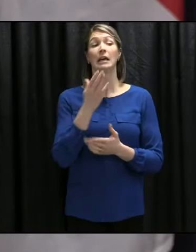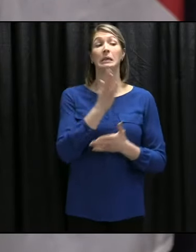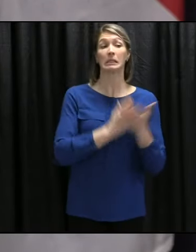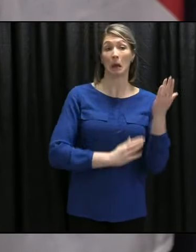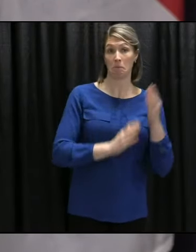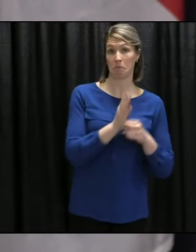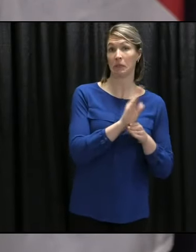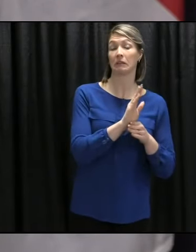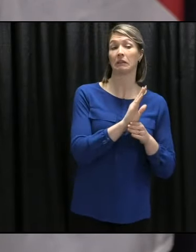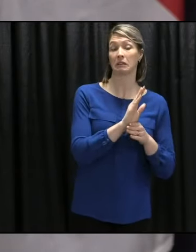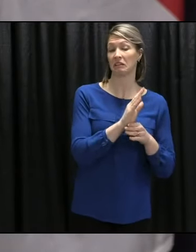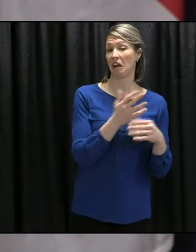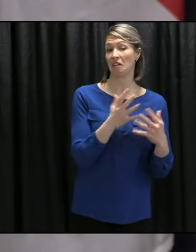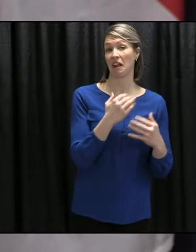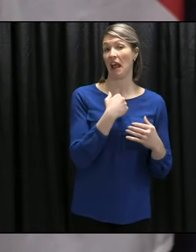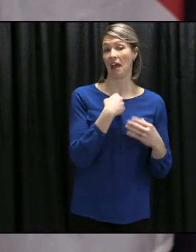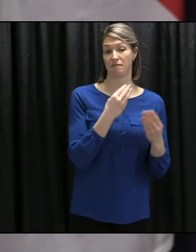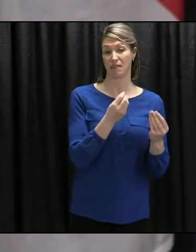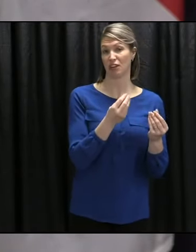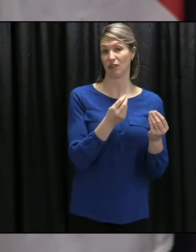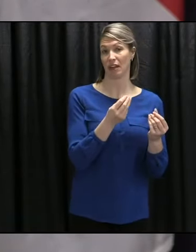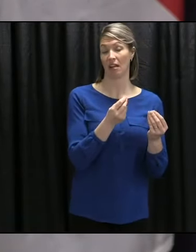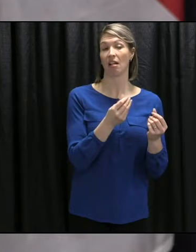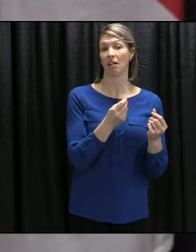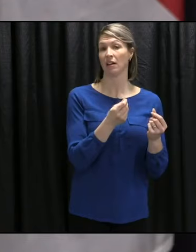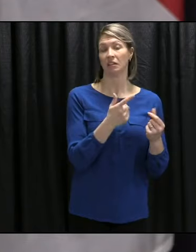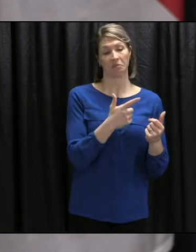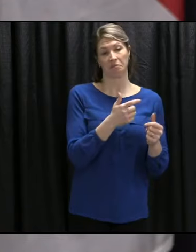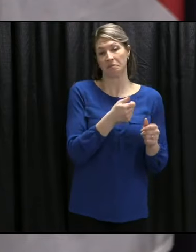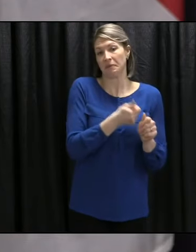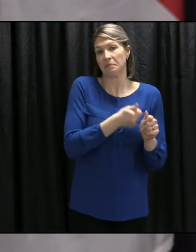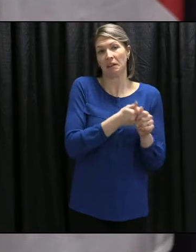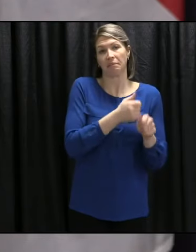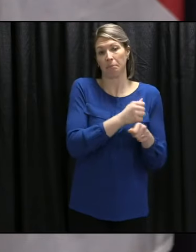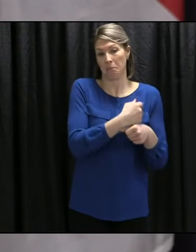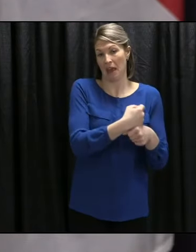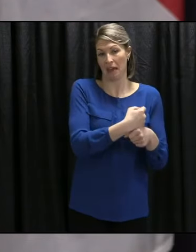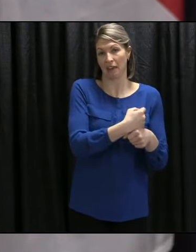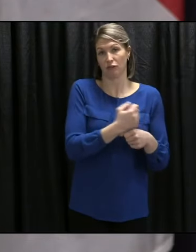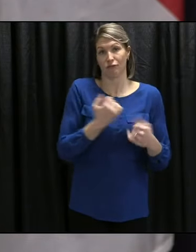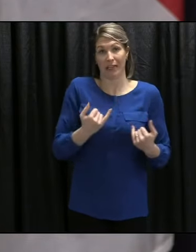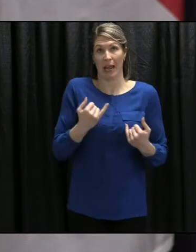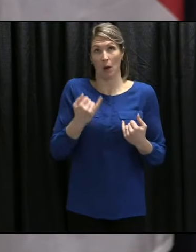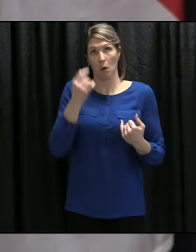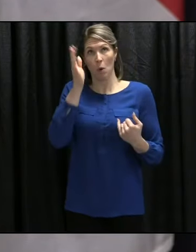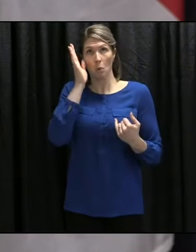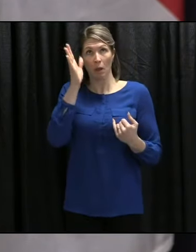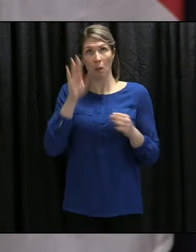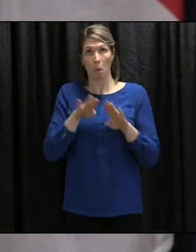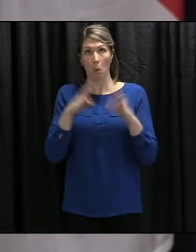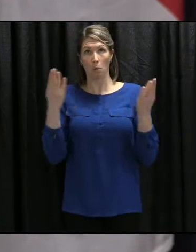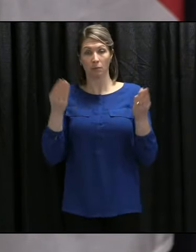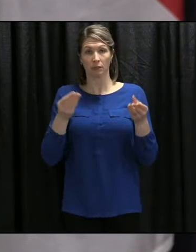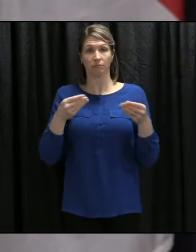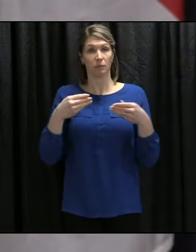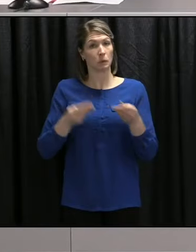currently making them. So at this time, no, there's no plans to open up retail stores for that purpose.